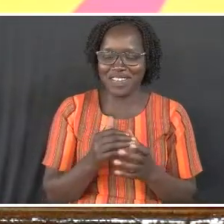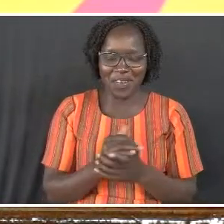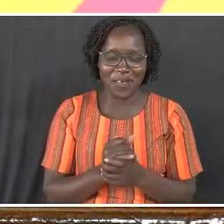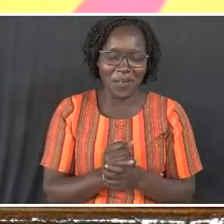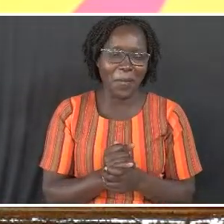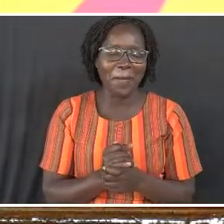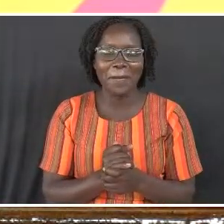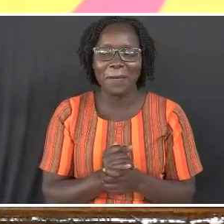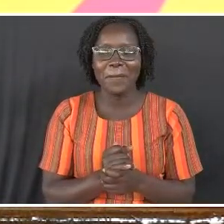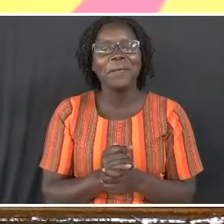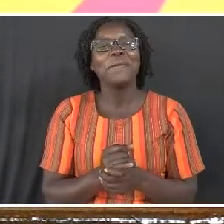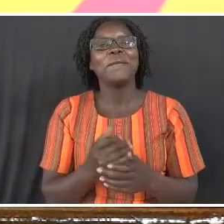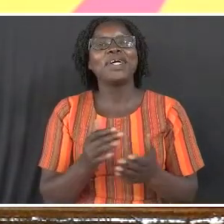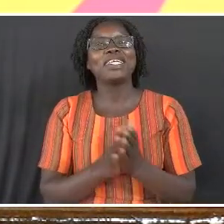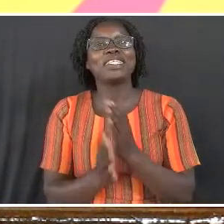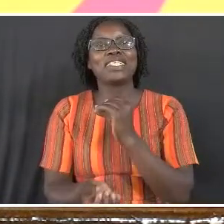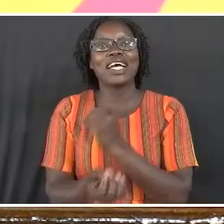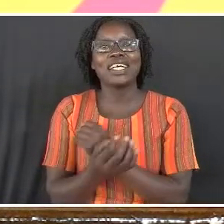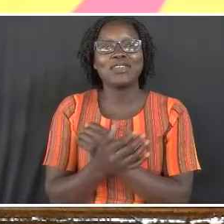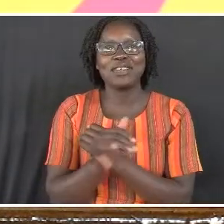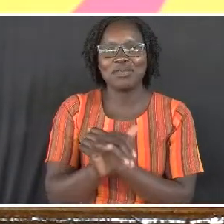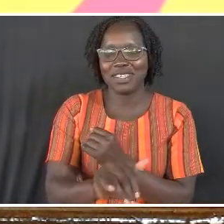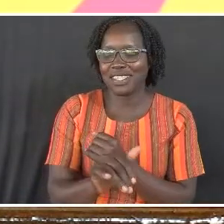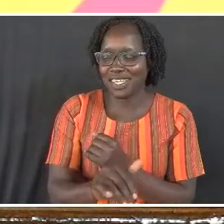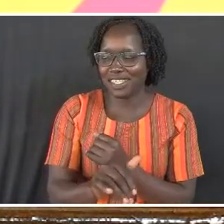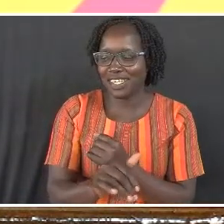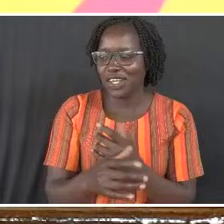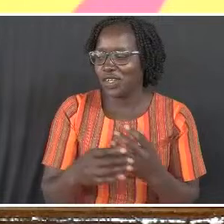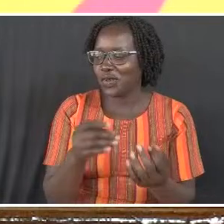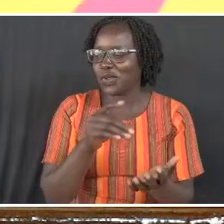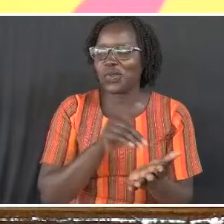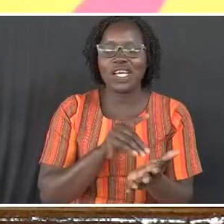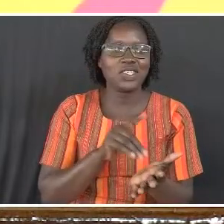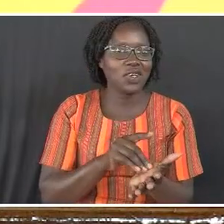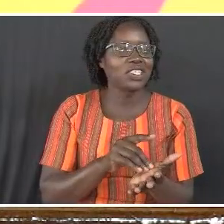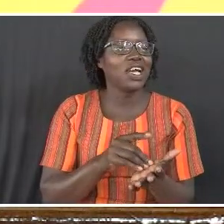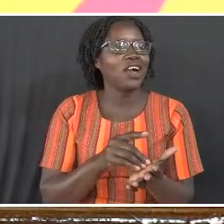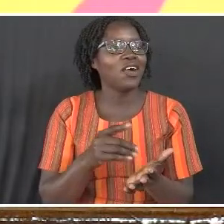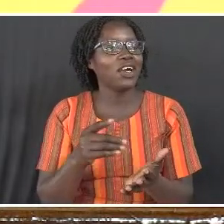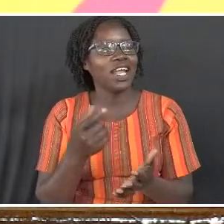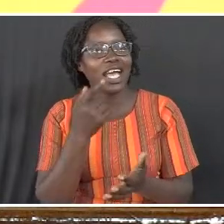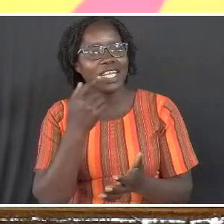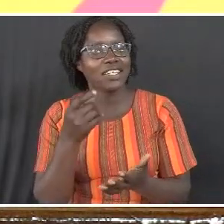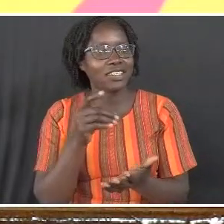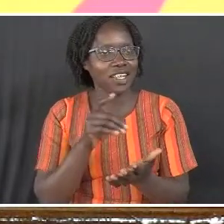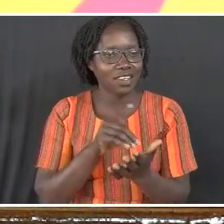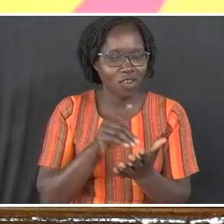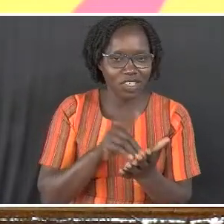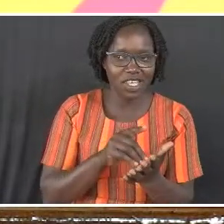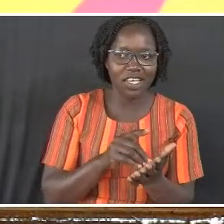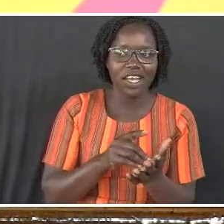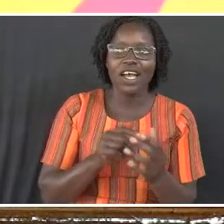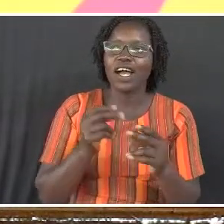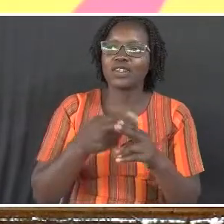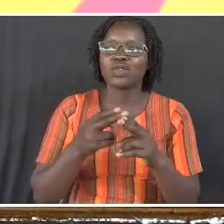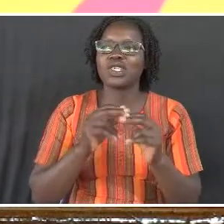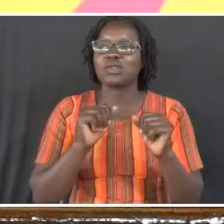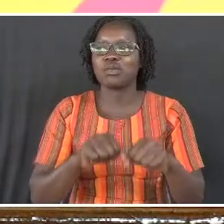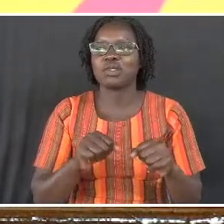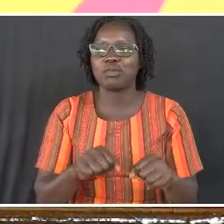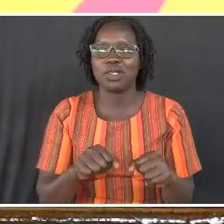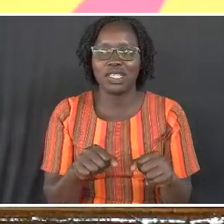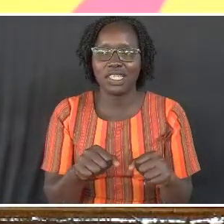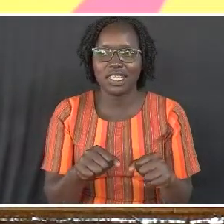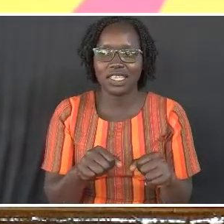quotes, it's advisable you see a doctor, a dentist, as soon as possible.